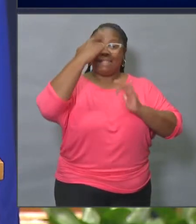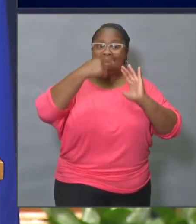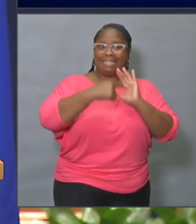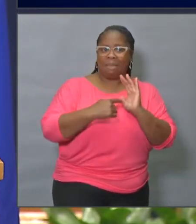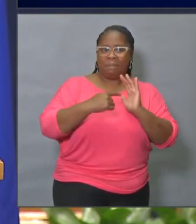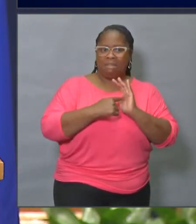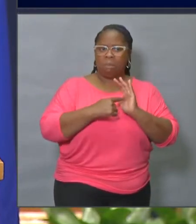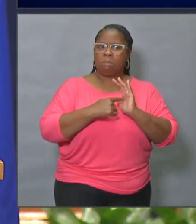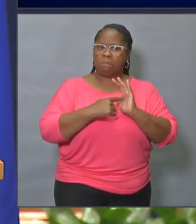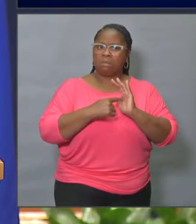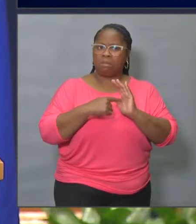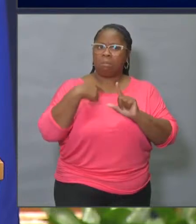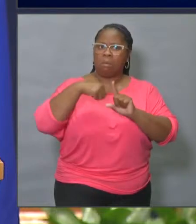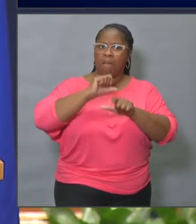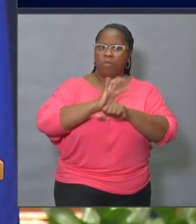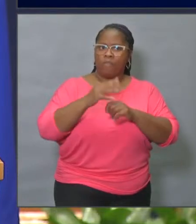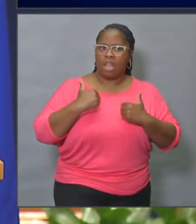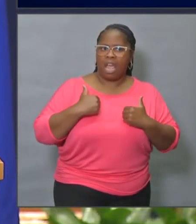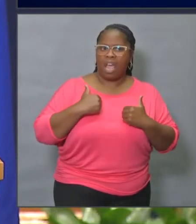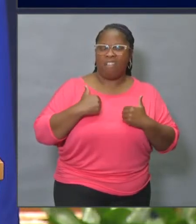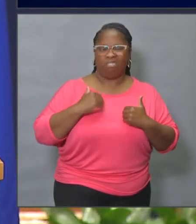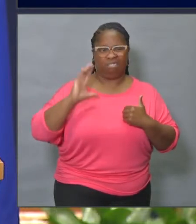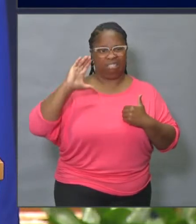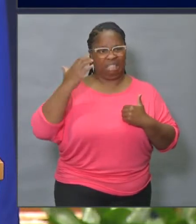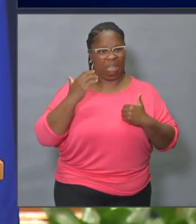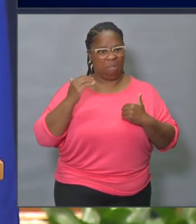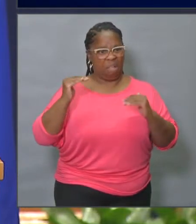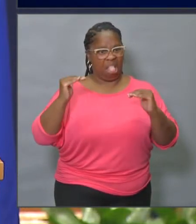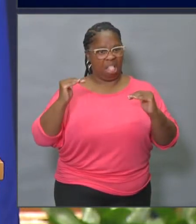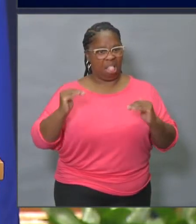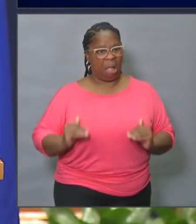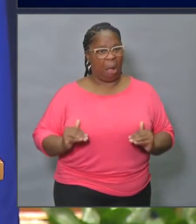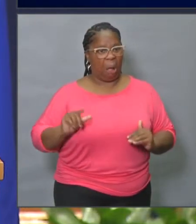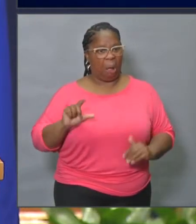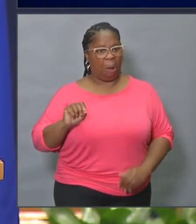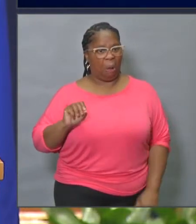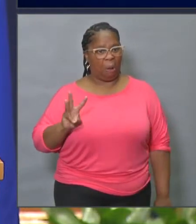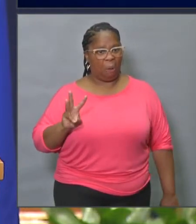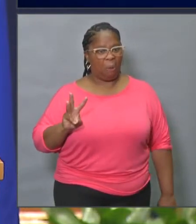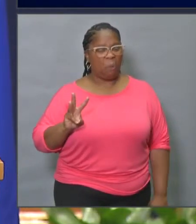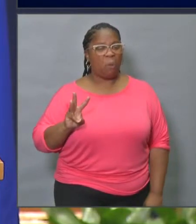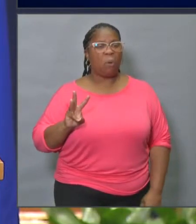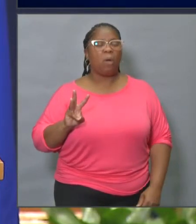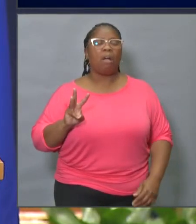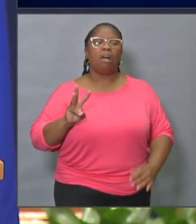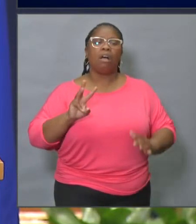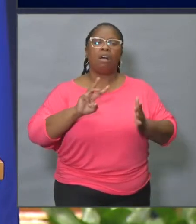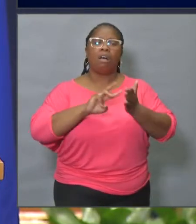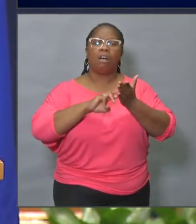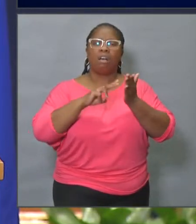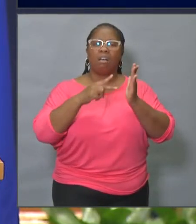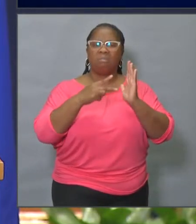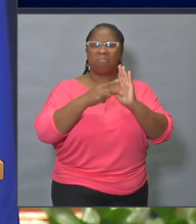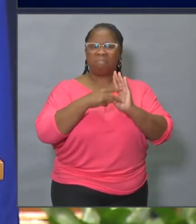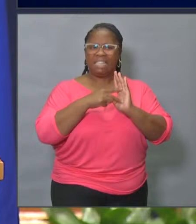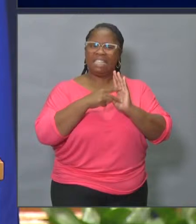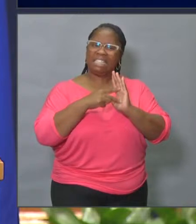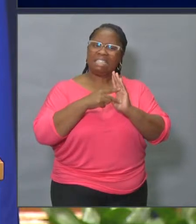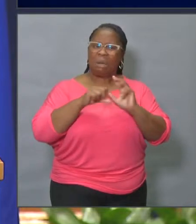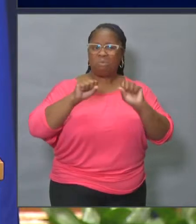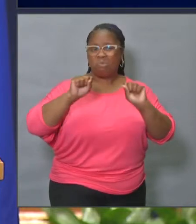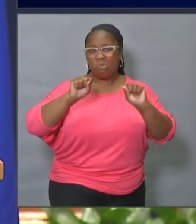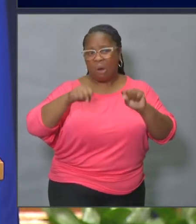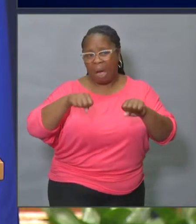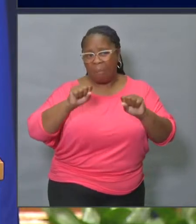suggest that while some may be pre-symptomatic, there's a high degree of probability that there are, in